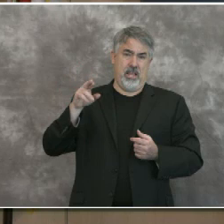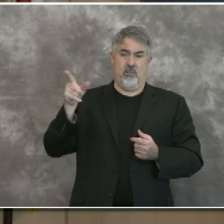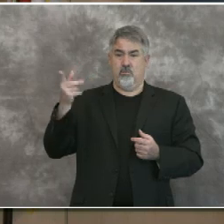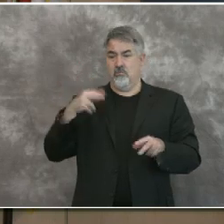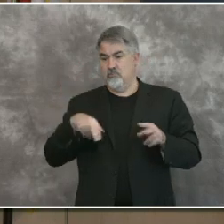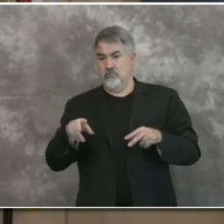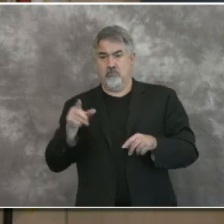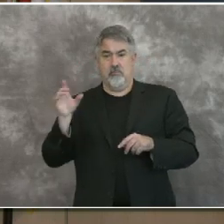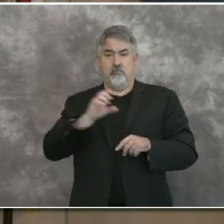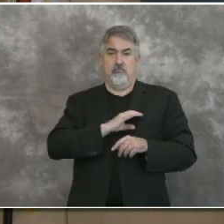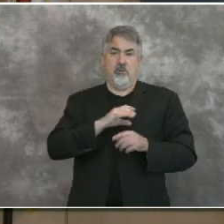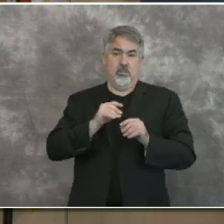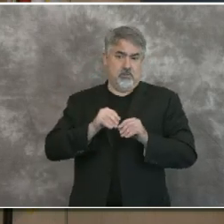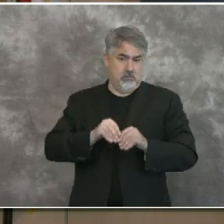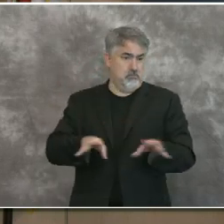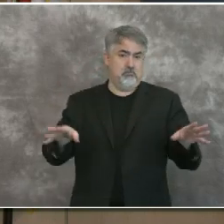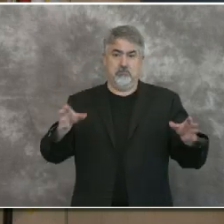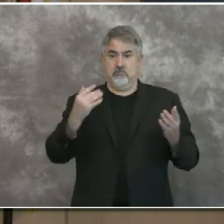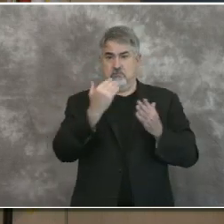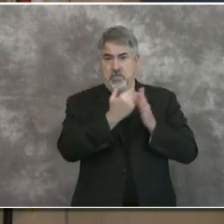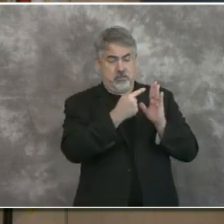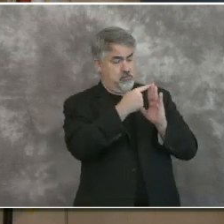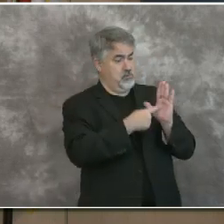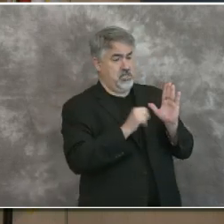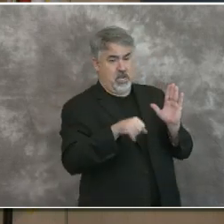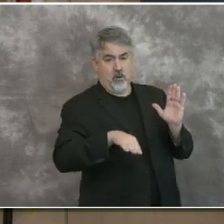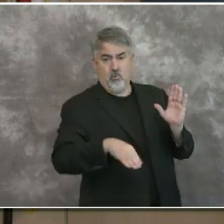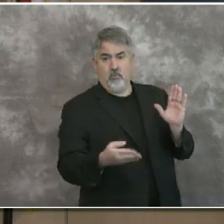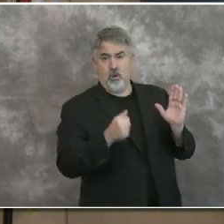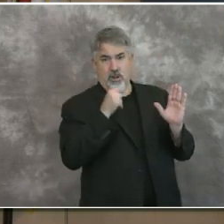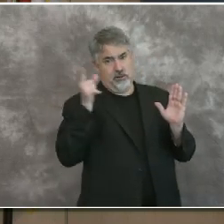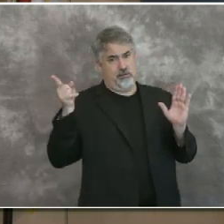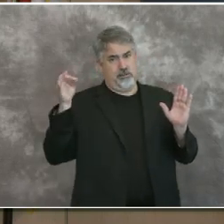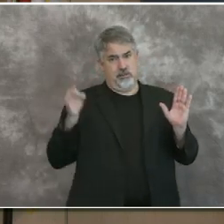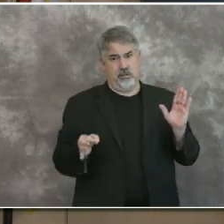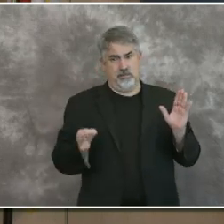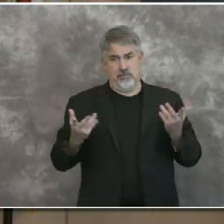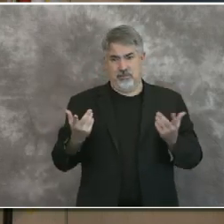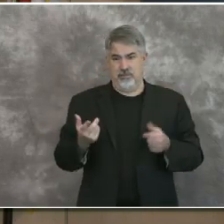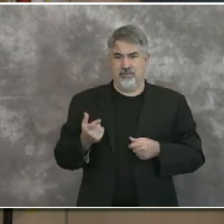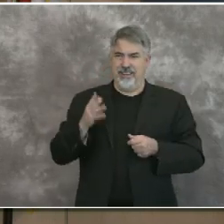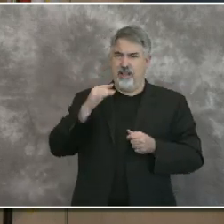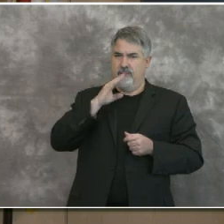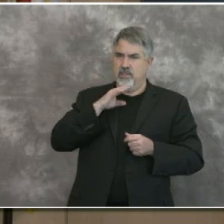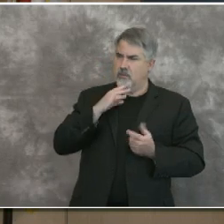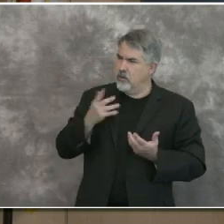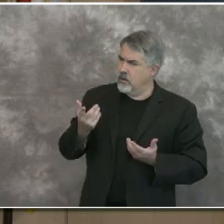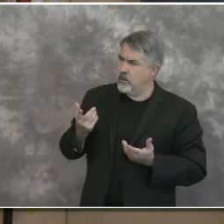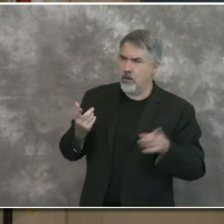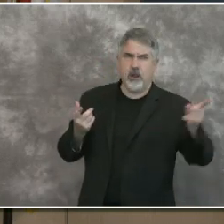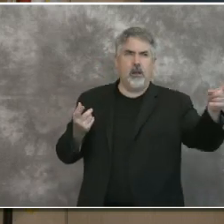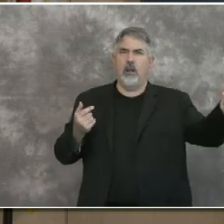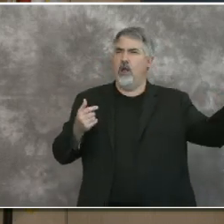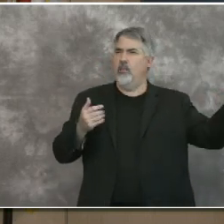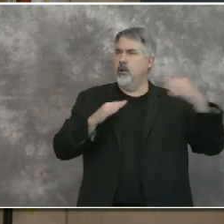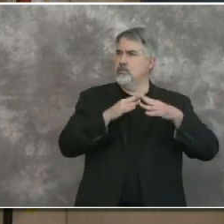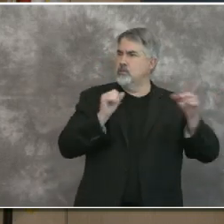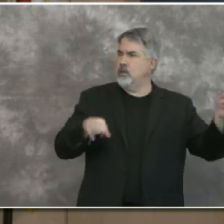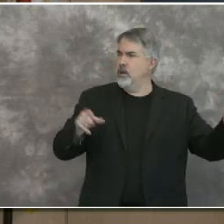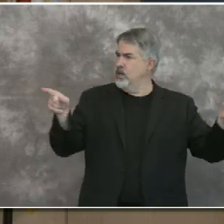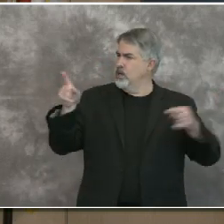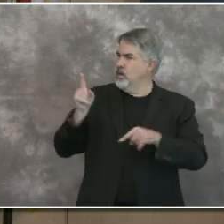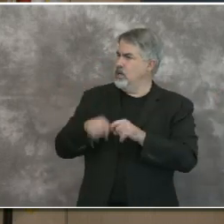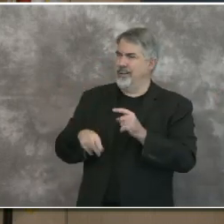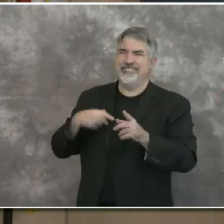clear what the public health orders are. And again, we understand people's frustration, but it is important that as we go through this, we do it mindful